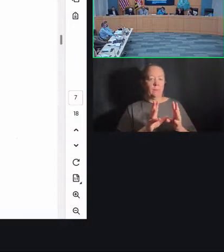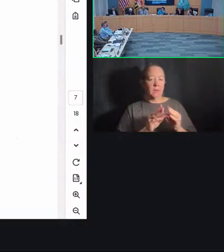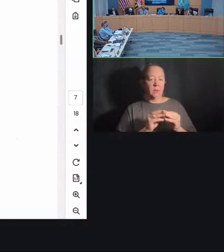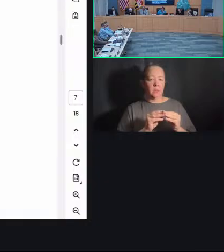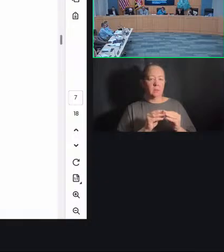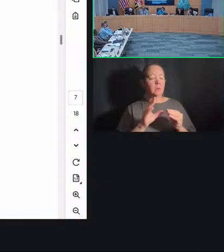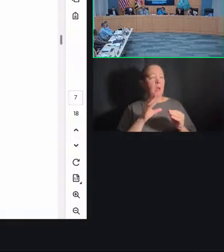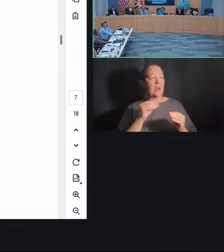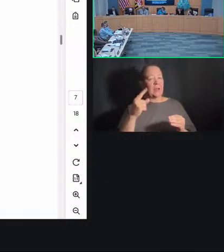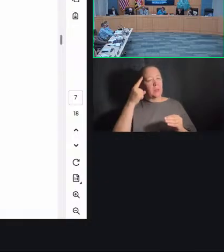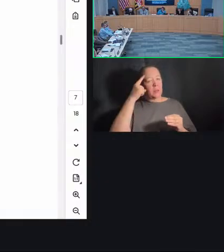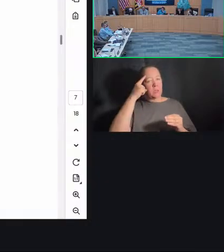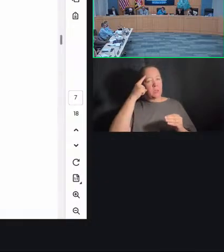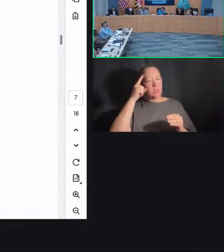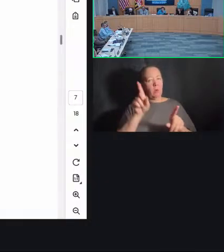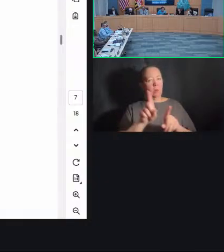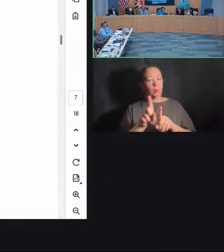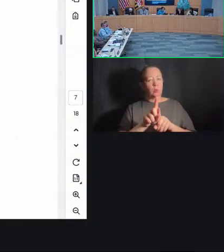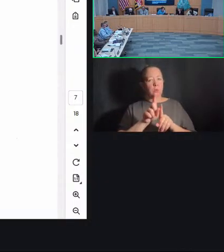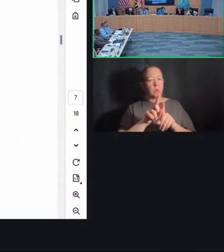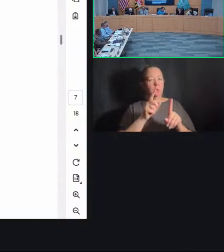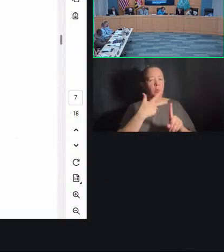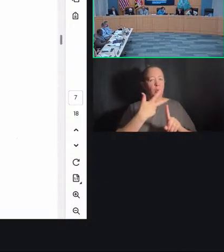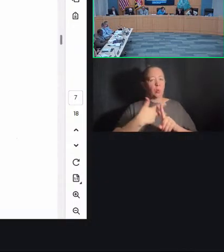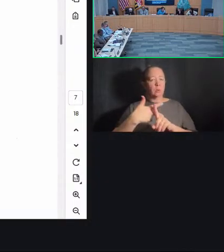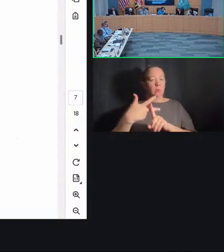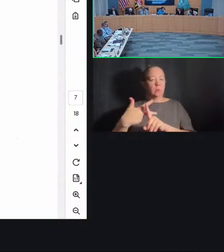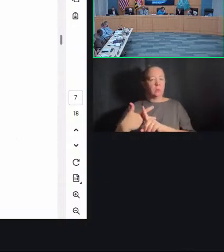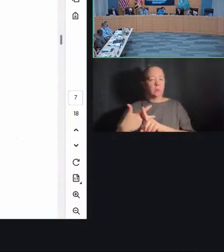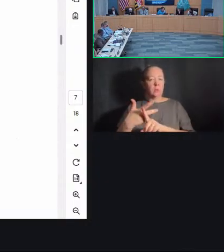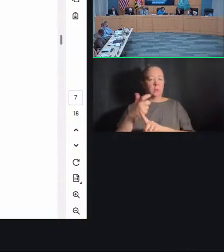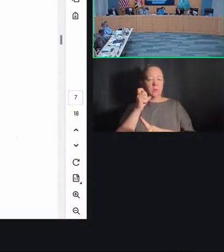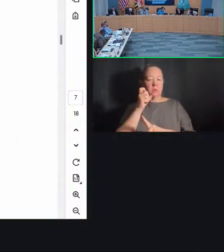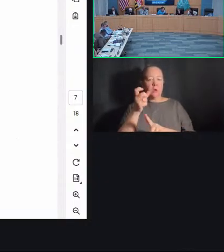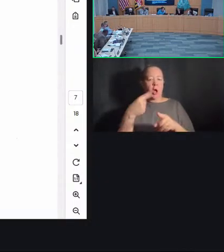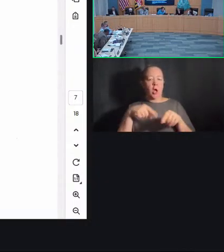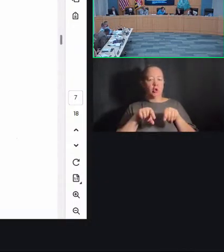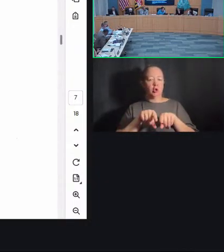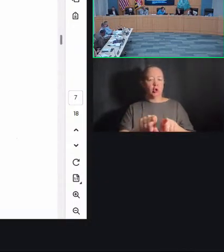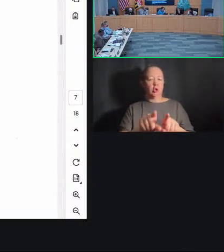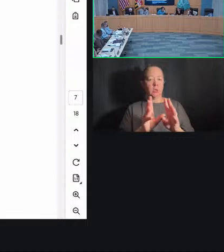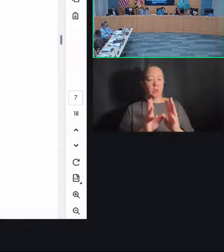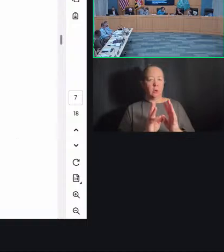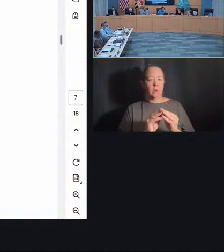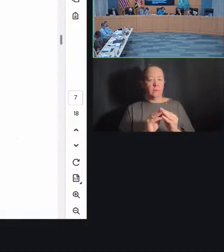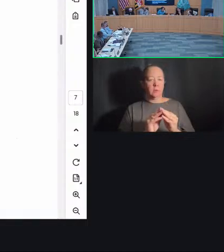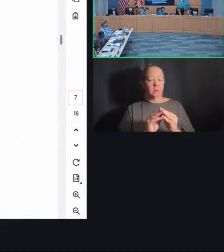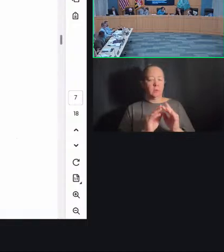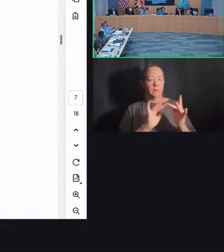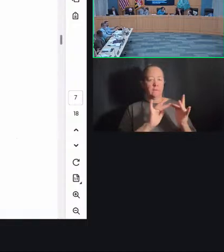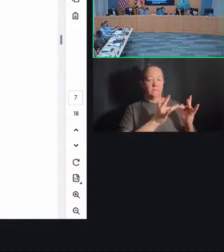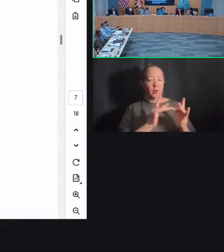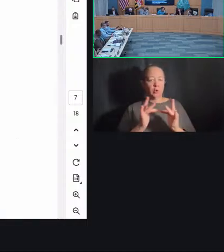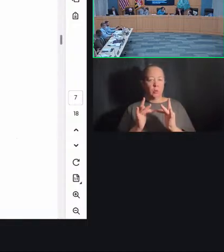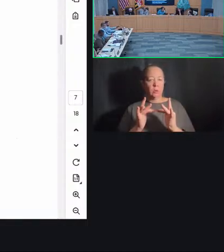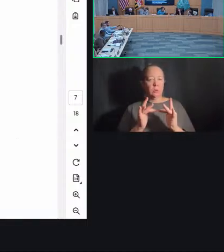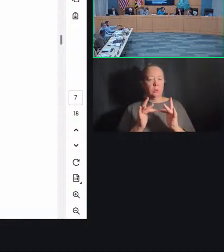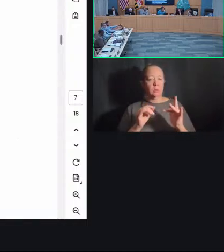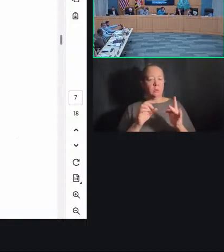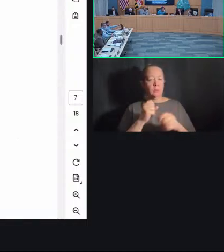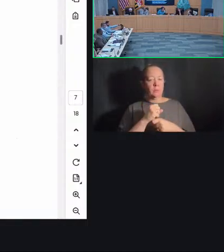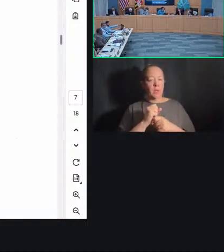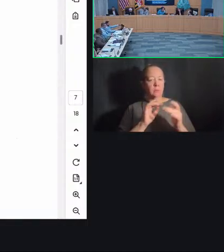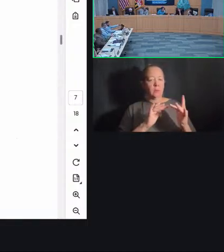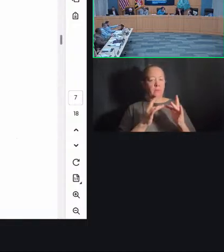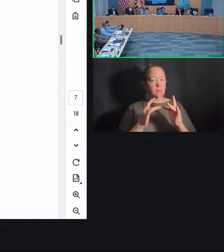of the quarterly meetings or whatever it is, like not during conference, is virtual, or they made them virtual. And they may have something